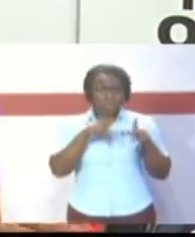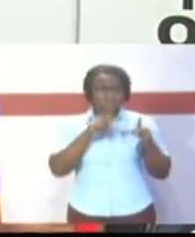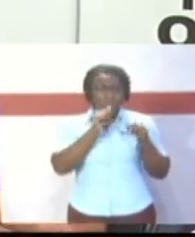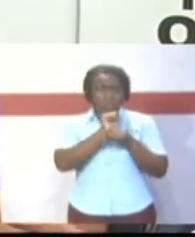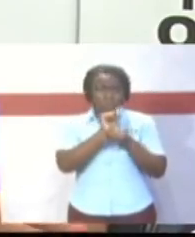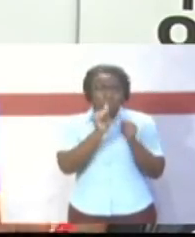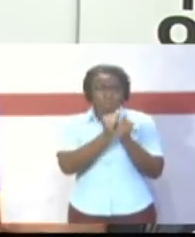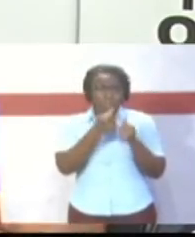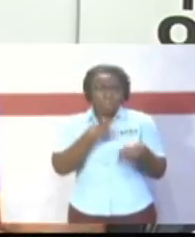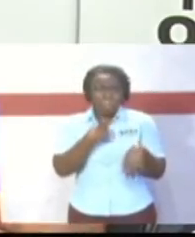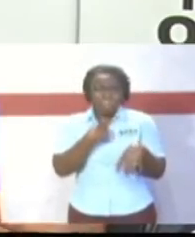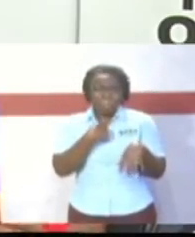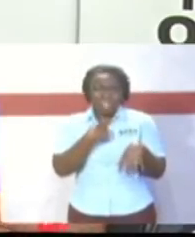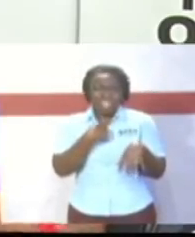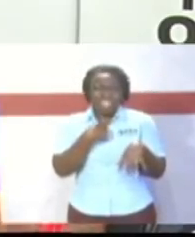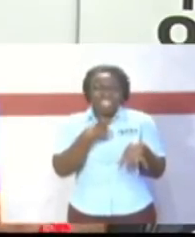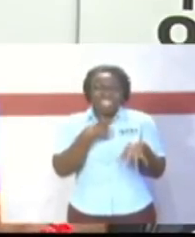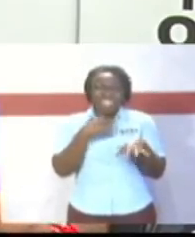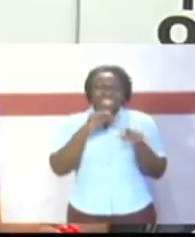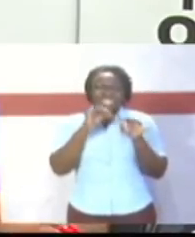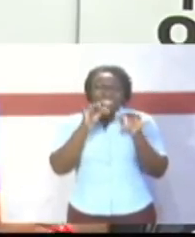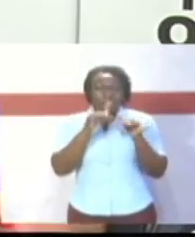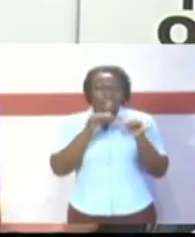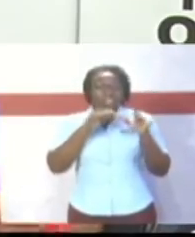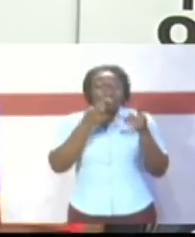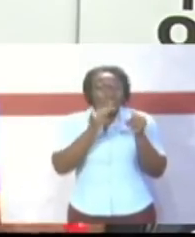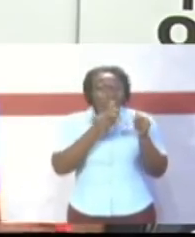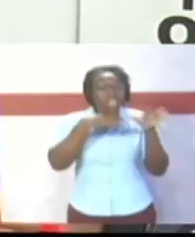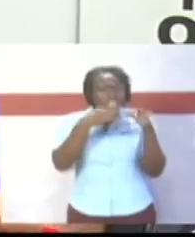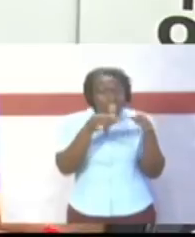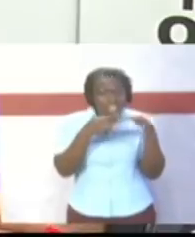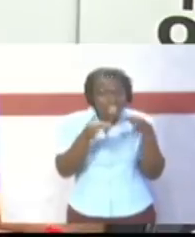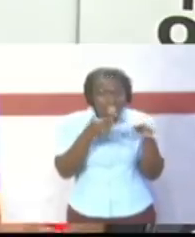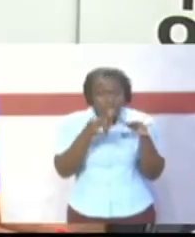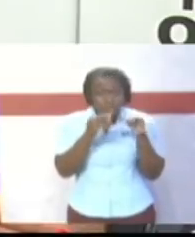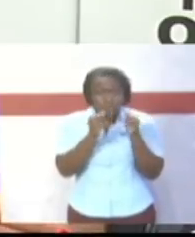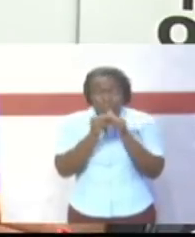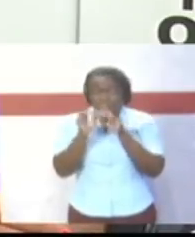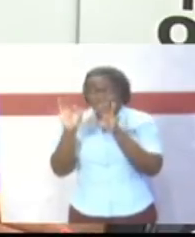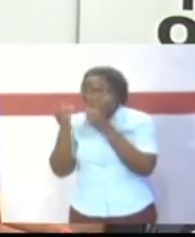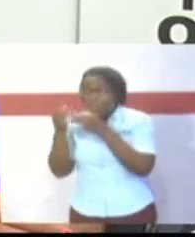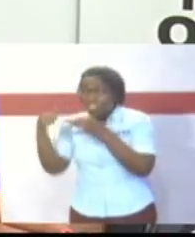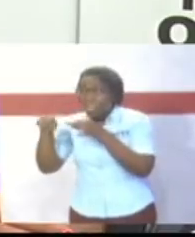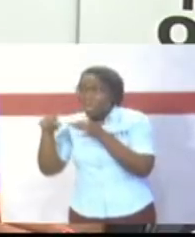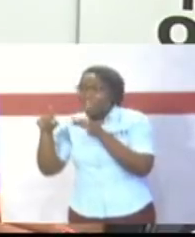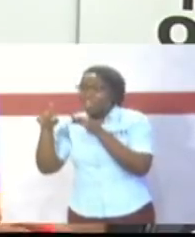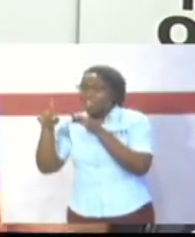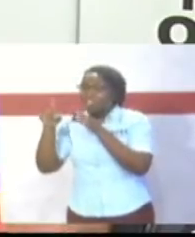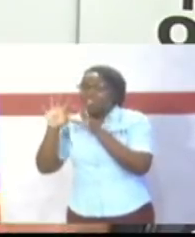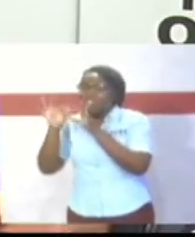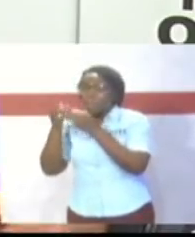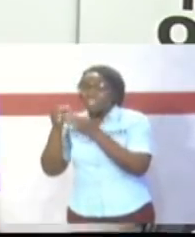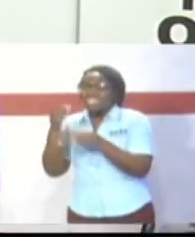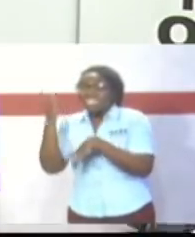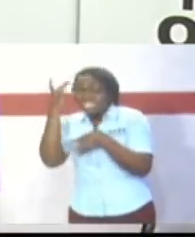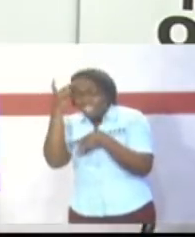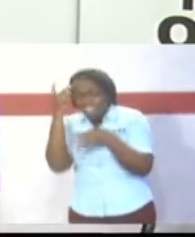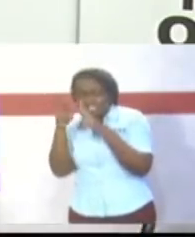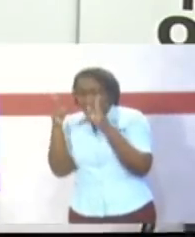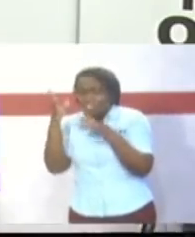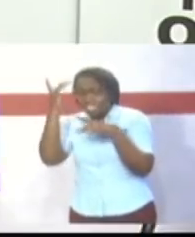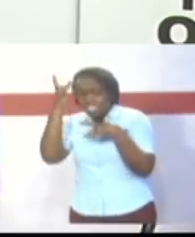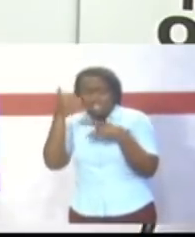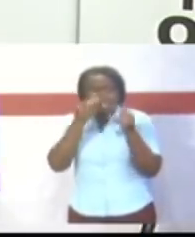to convince the relatives of a very ill person to be transferred to the accident and emergency for care. And in many